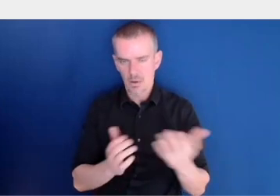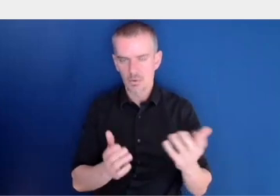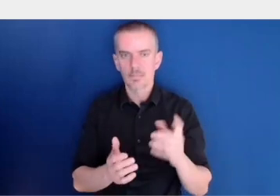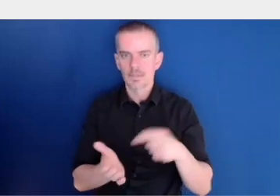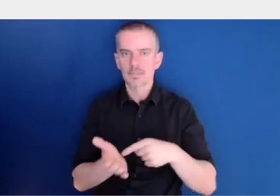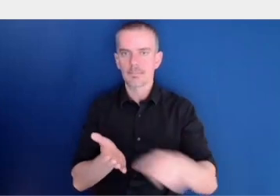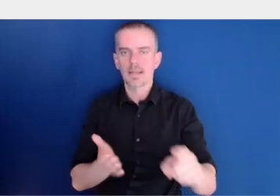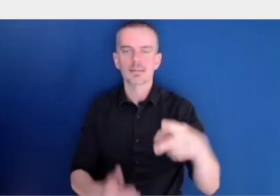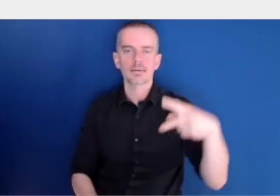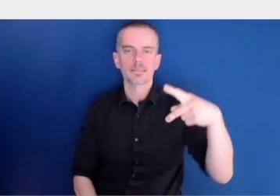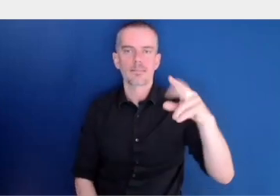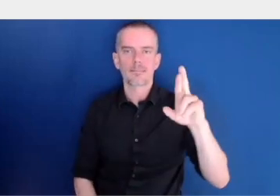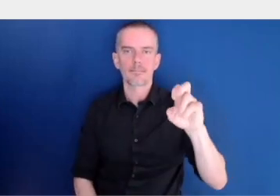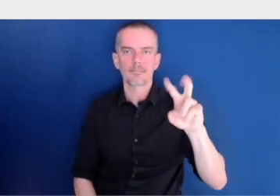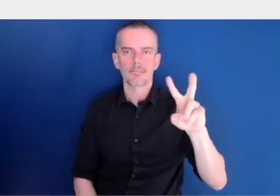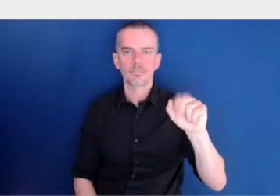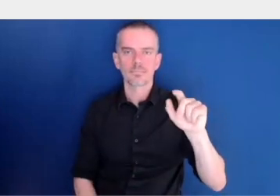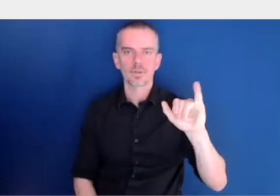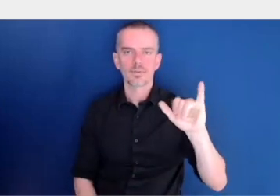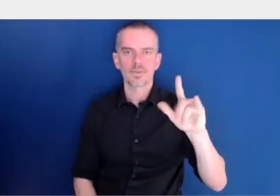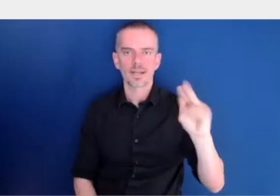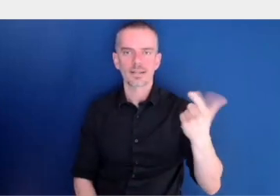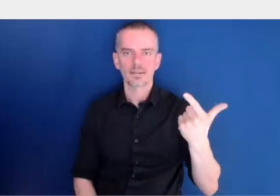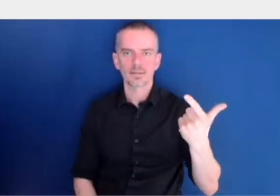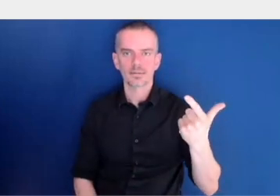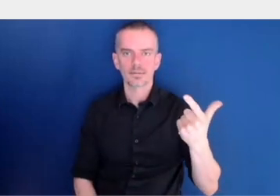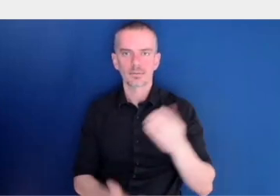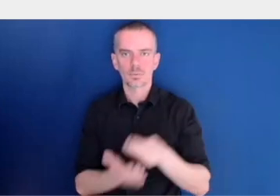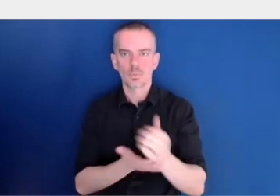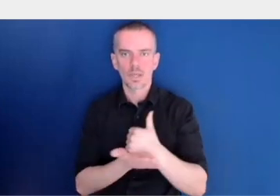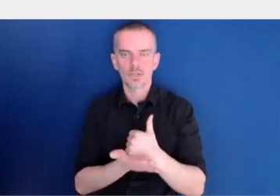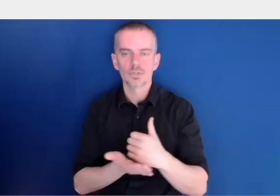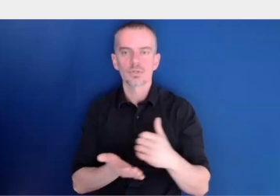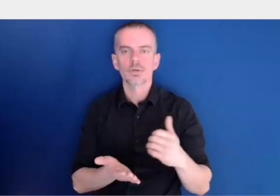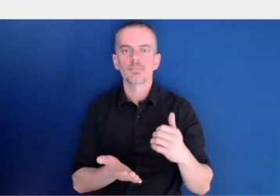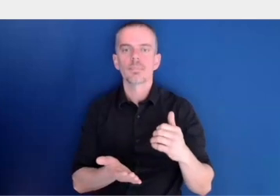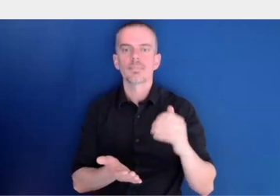them prevailing wages. Those wages have to be paid